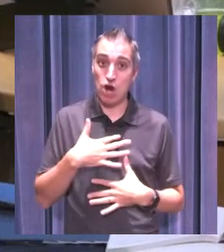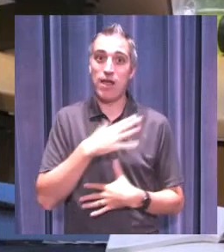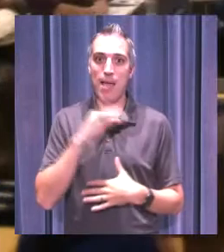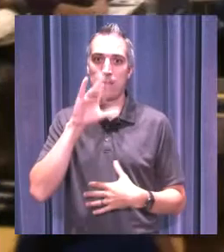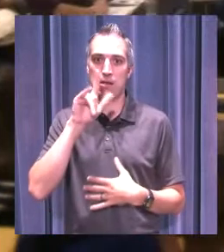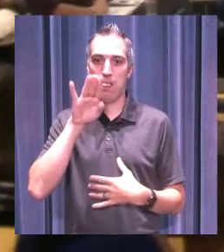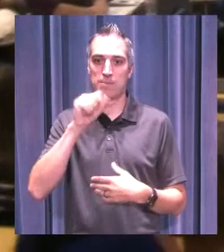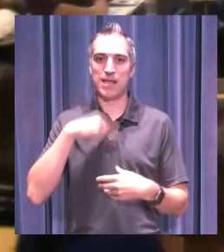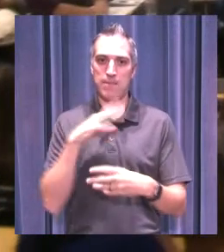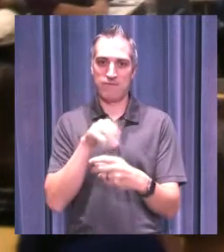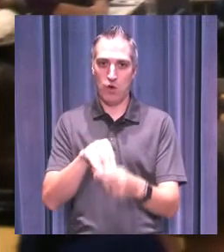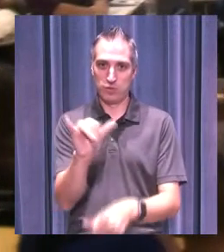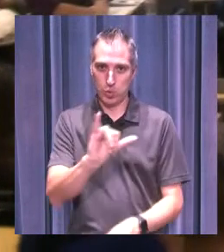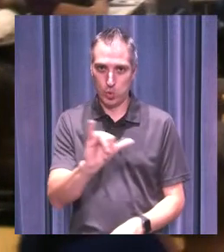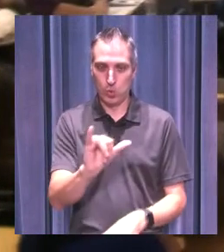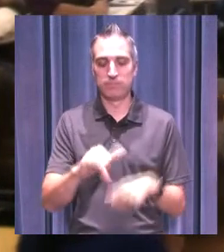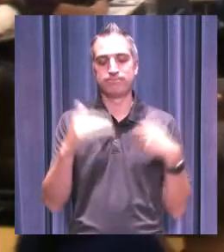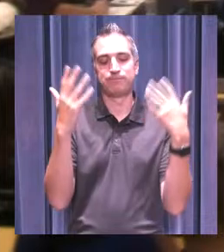Thank you very much.